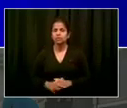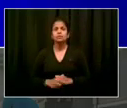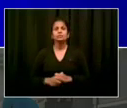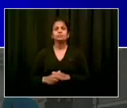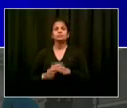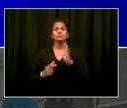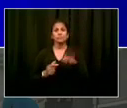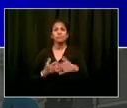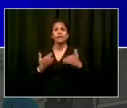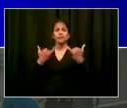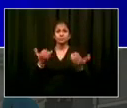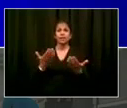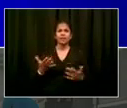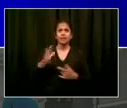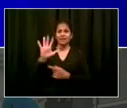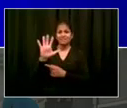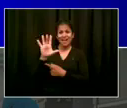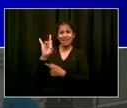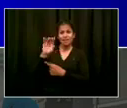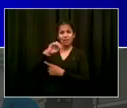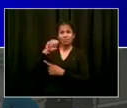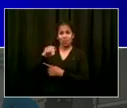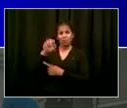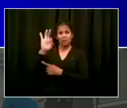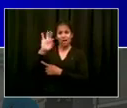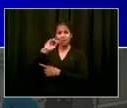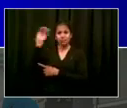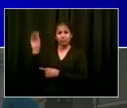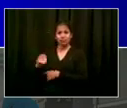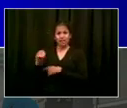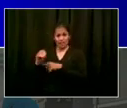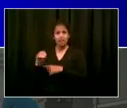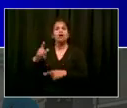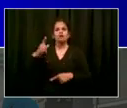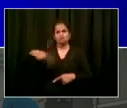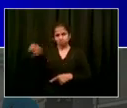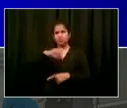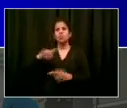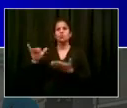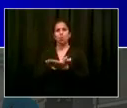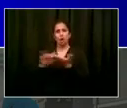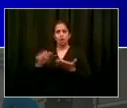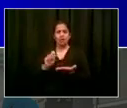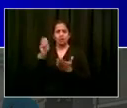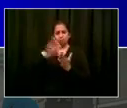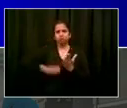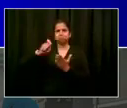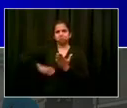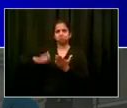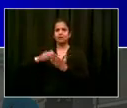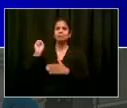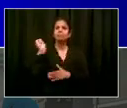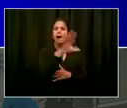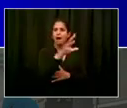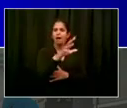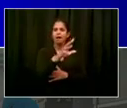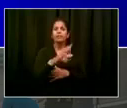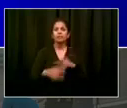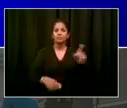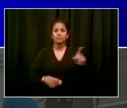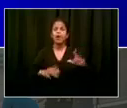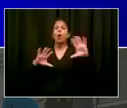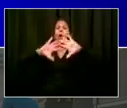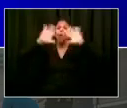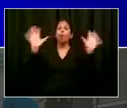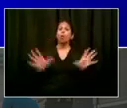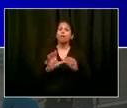58.9%. Now the national rate, 65.5%. We have to do everything we can to catch up, and look, it's a horrible time to try